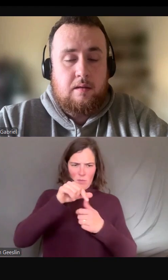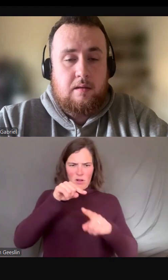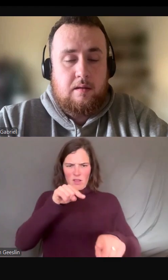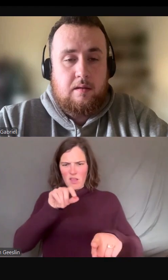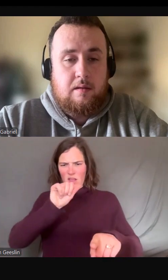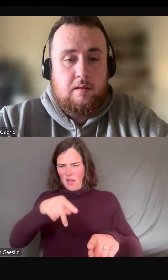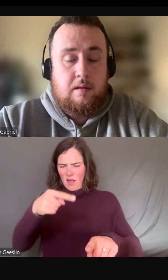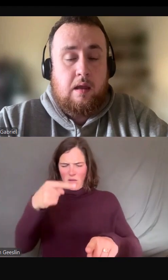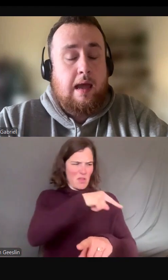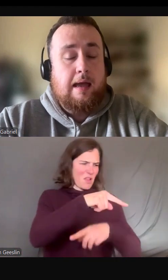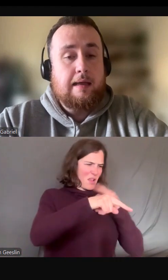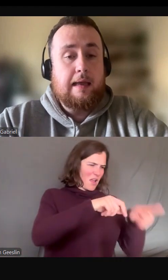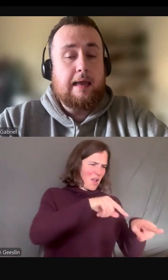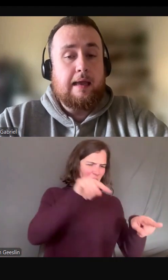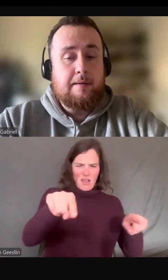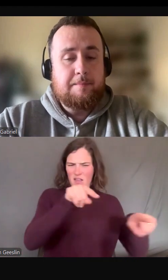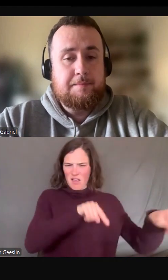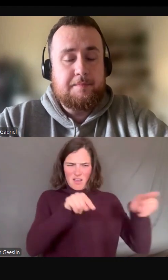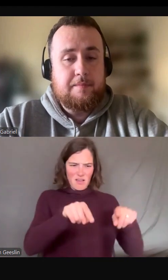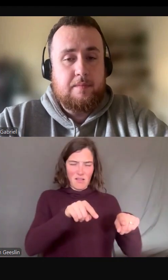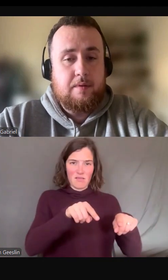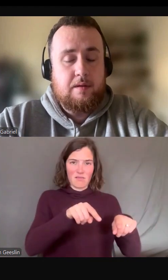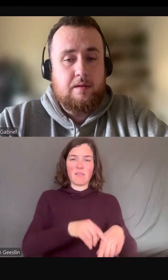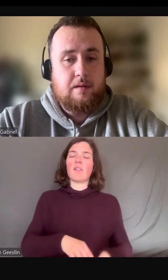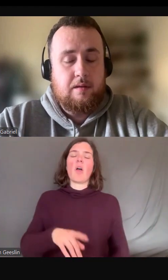else. Is there somebody